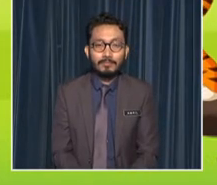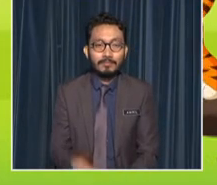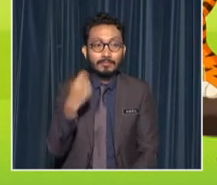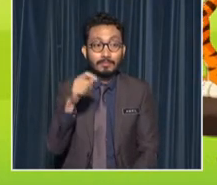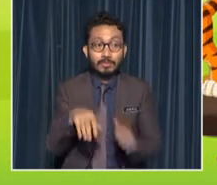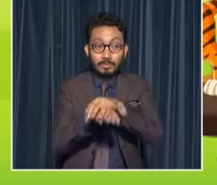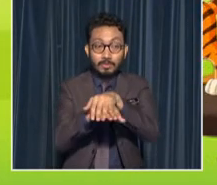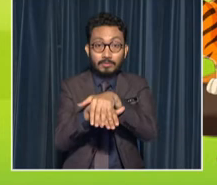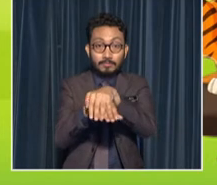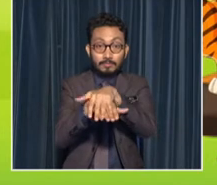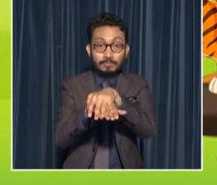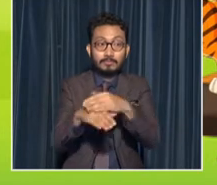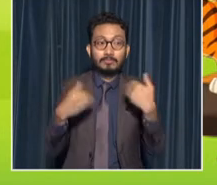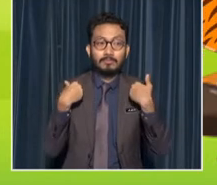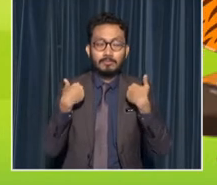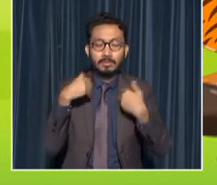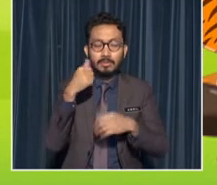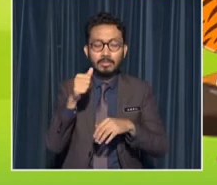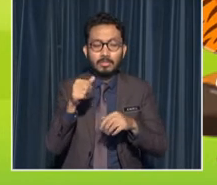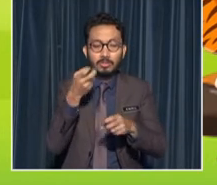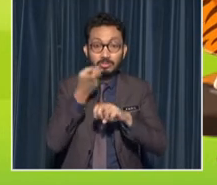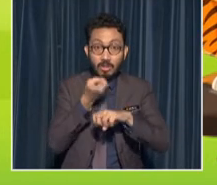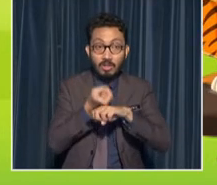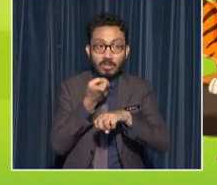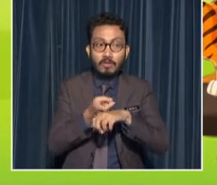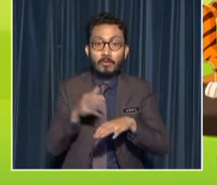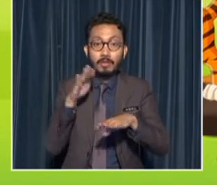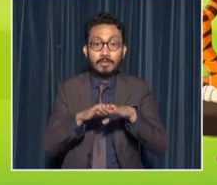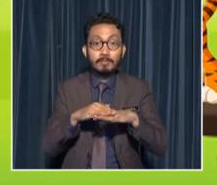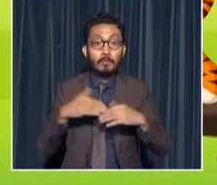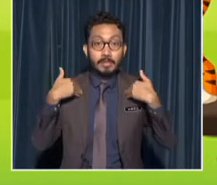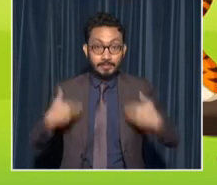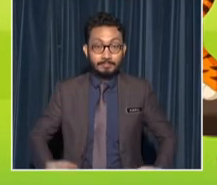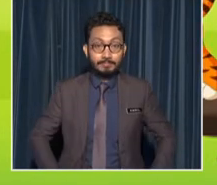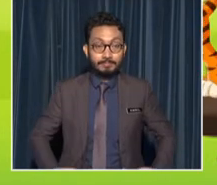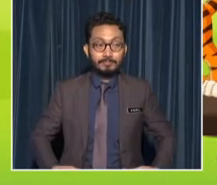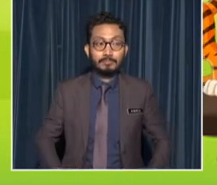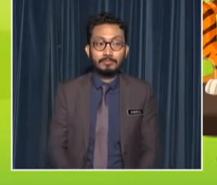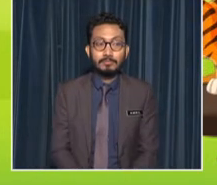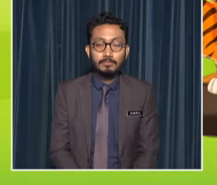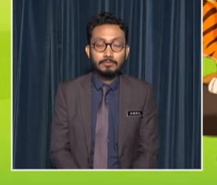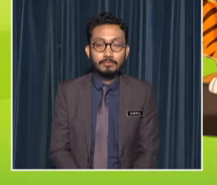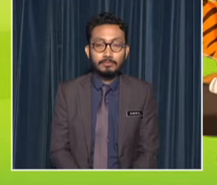The tortoise has a shell on its body.